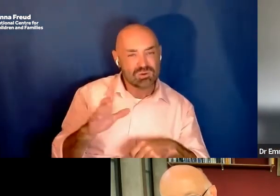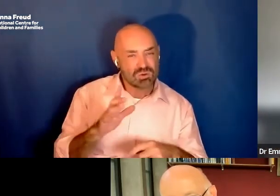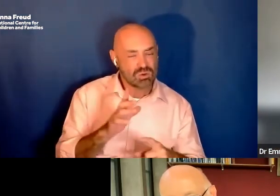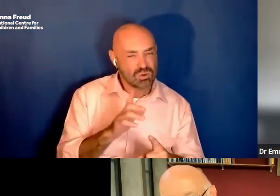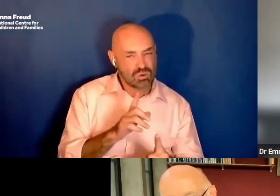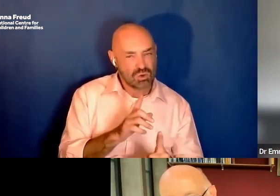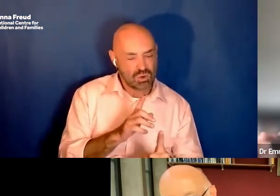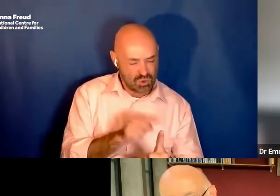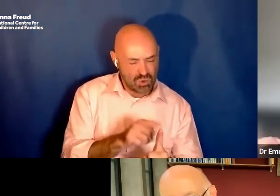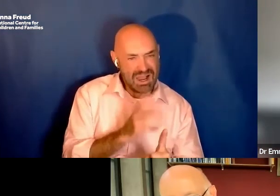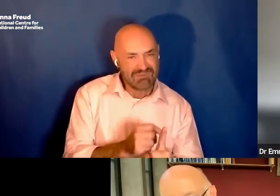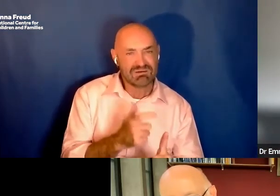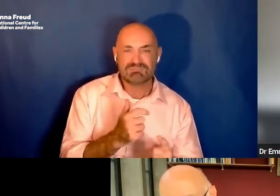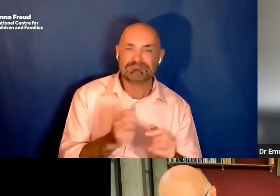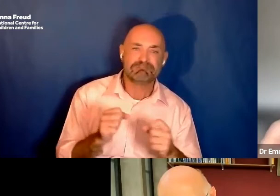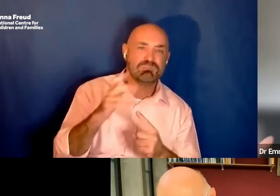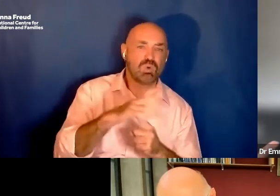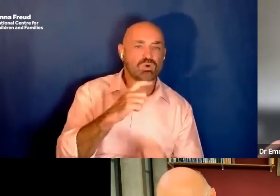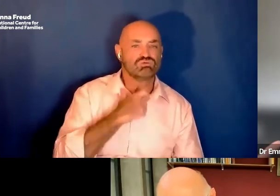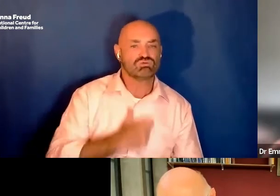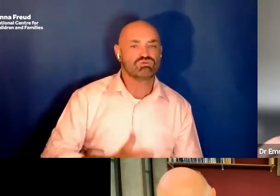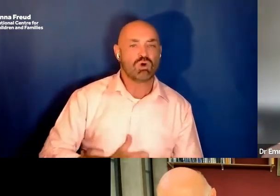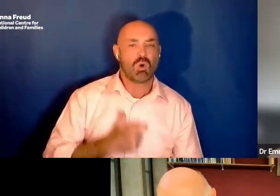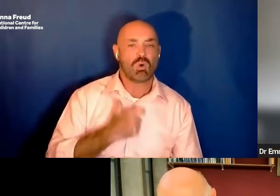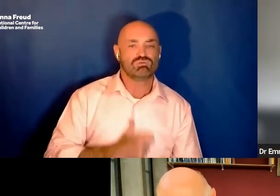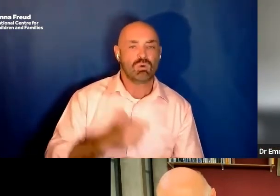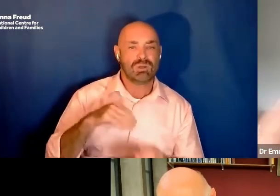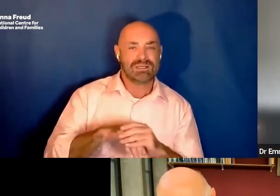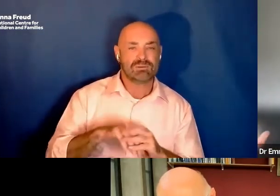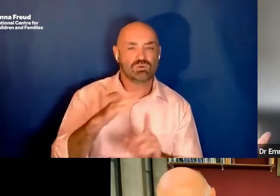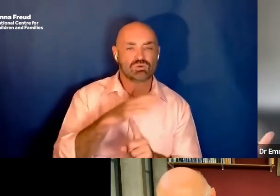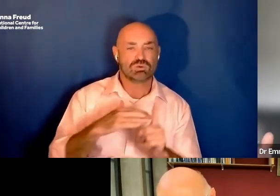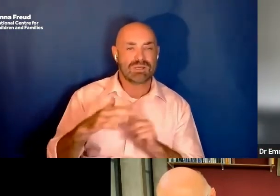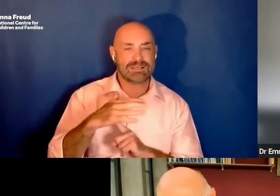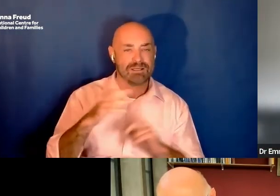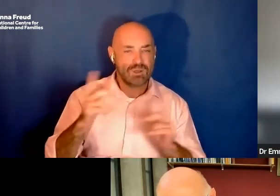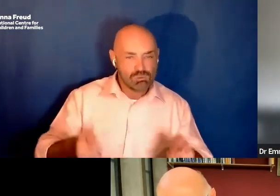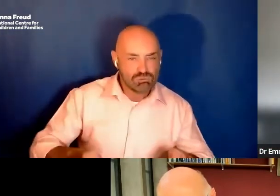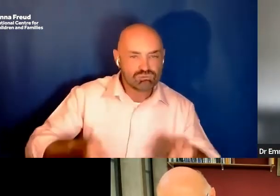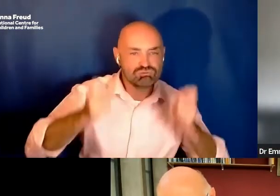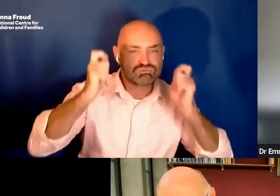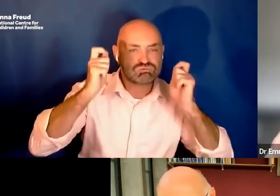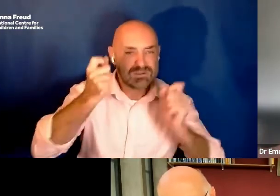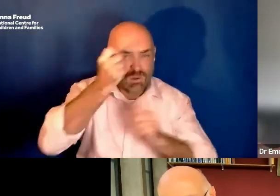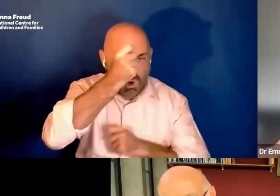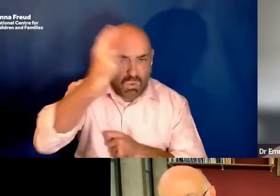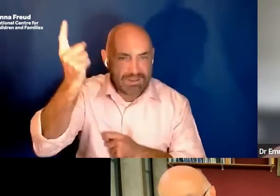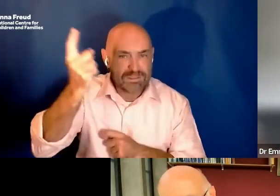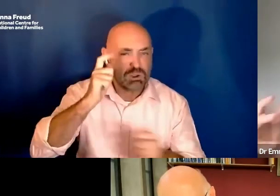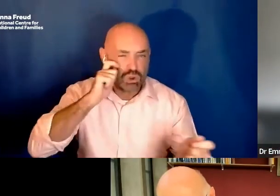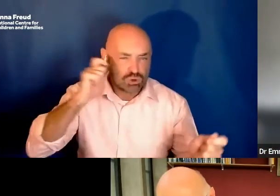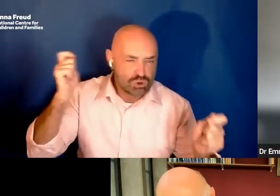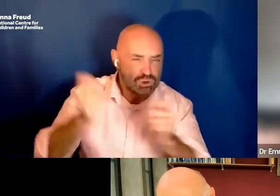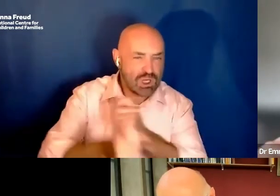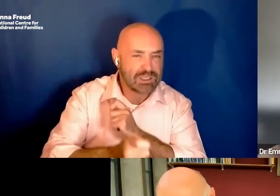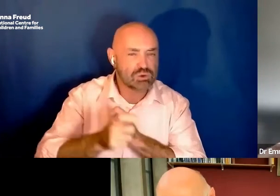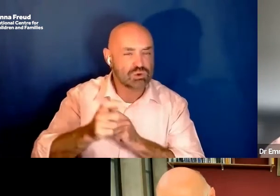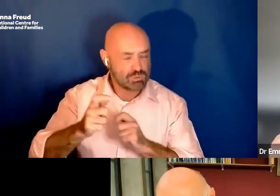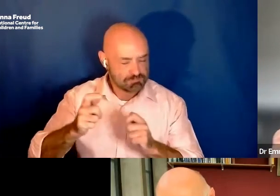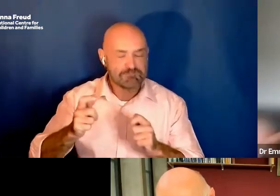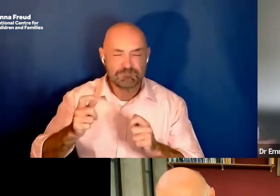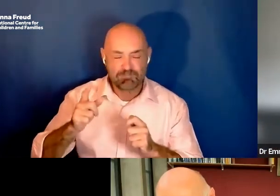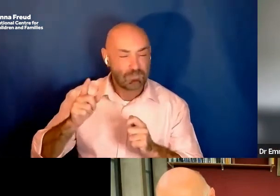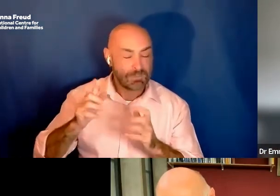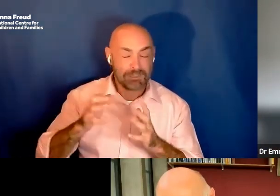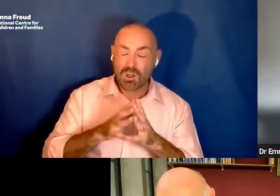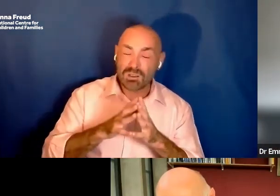voice in society. And if you can raise awareness and advocate for those changes and make aware the